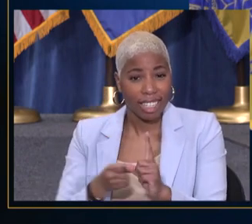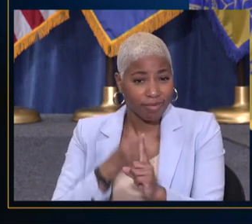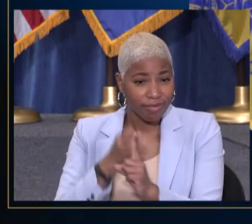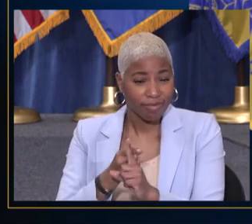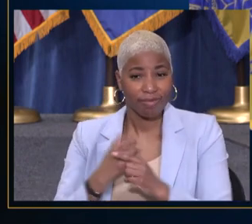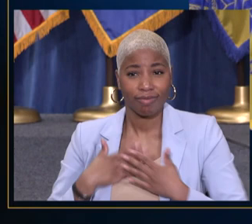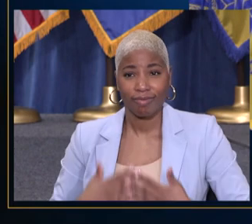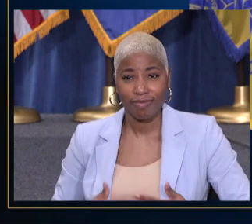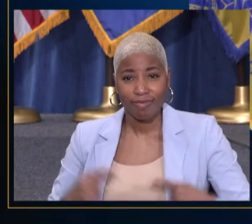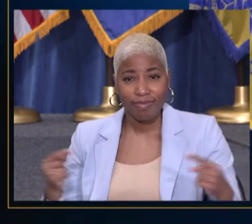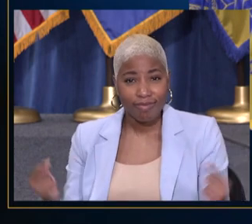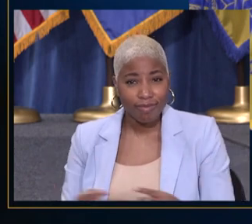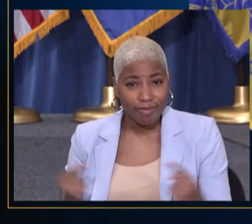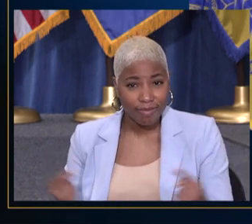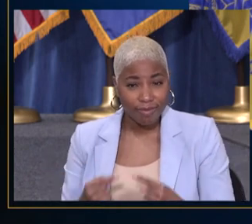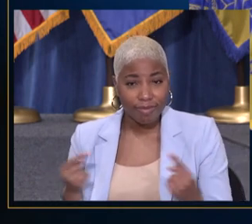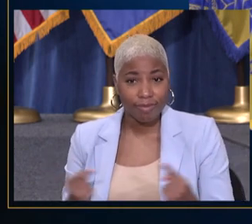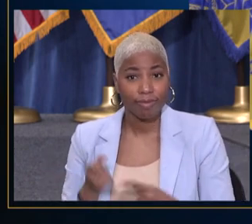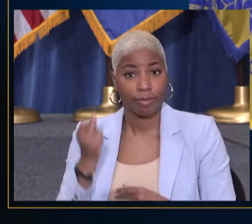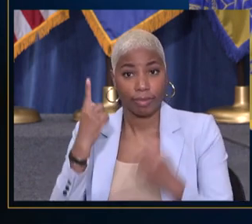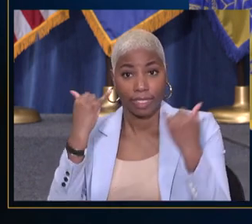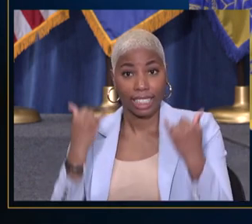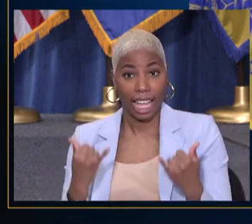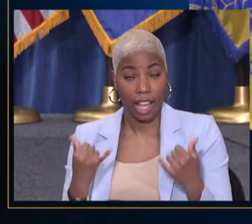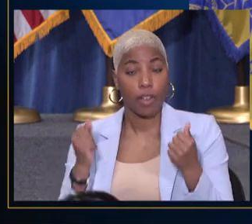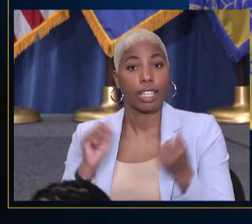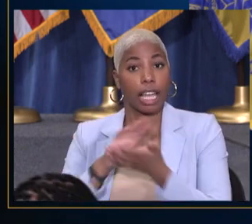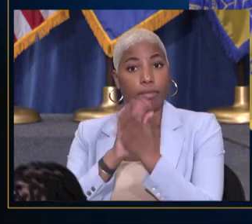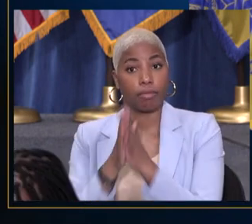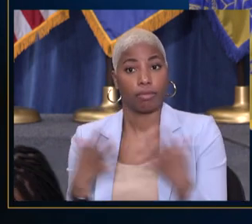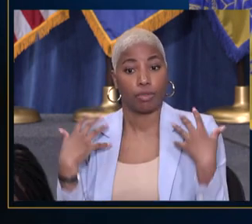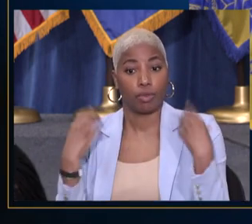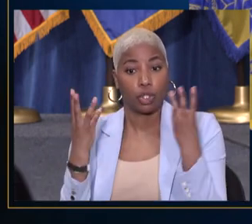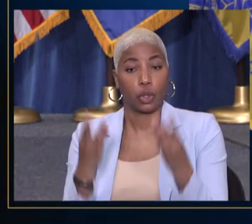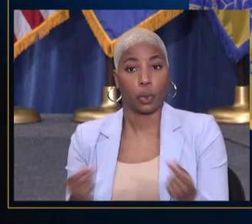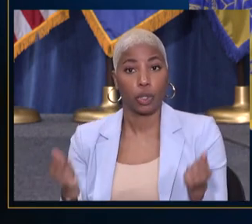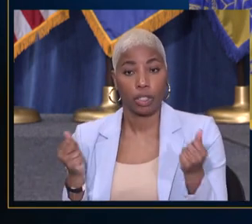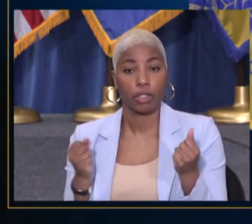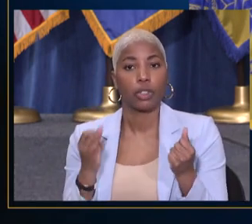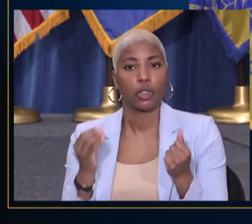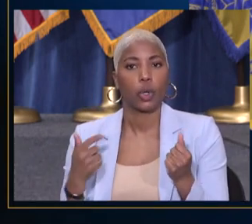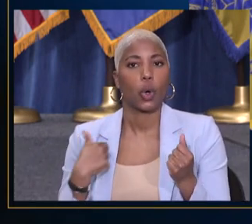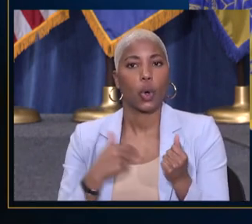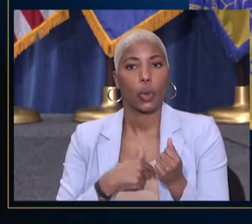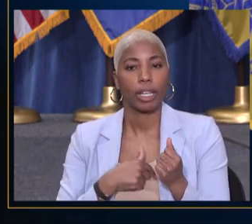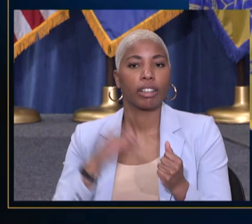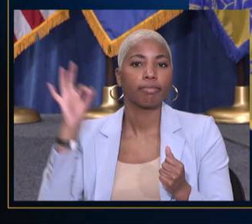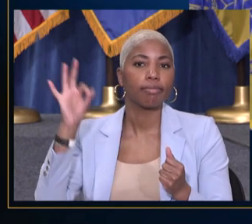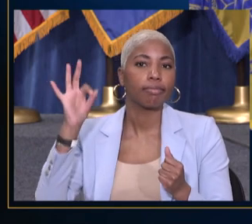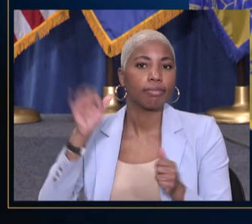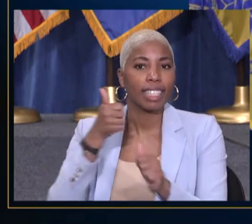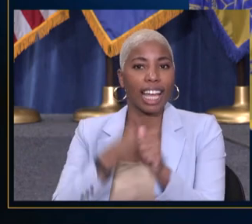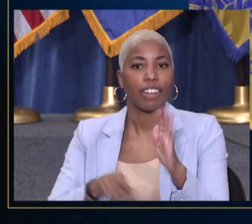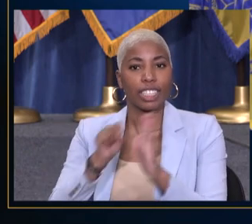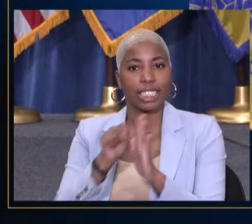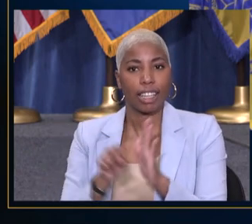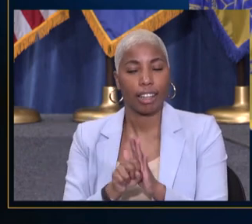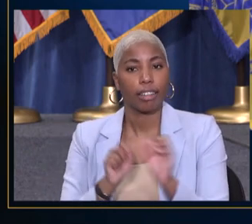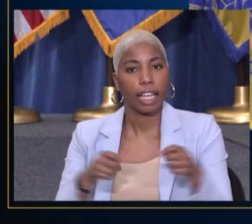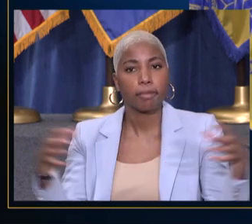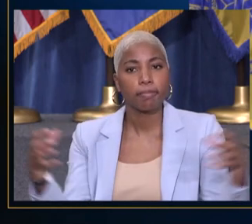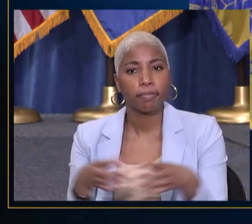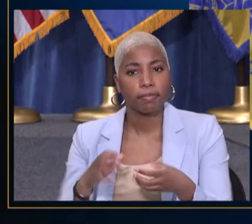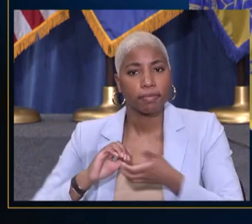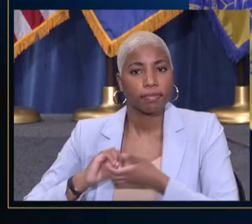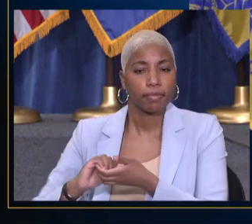painful. But now it can be cured. So we're telling every state, let's gather together in